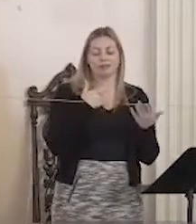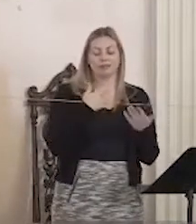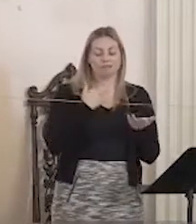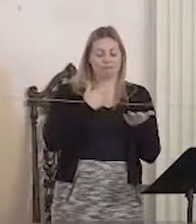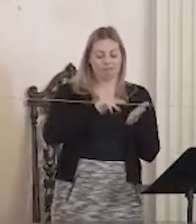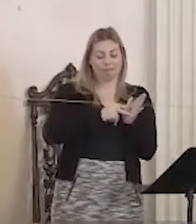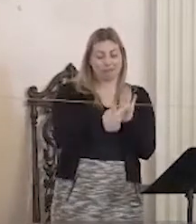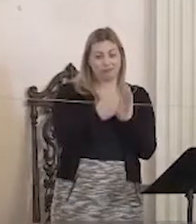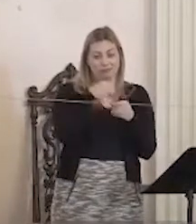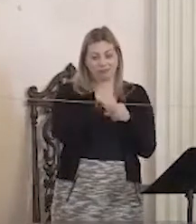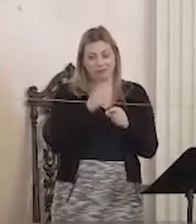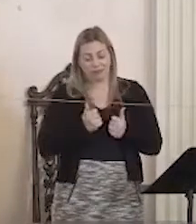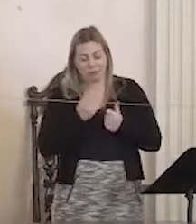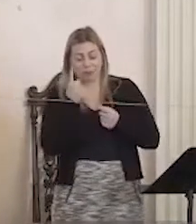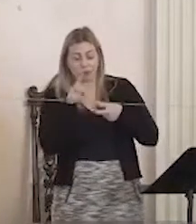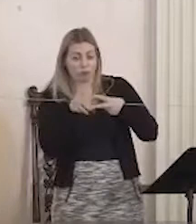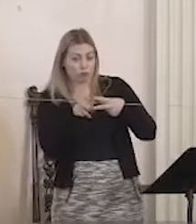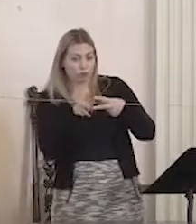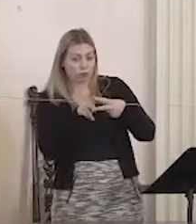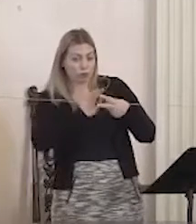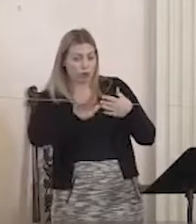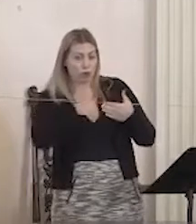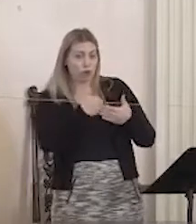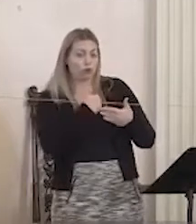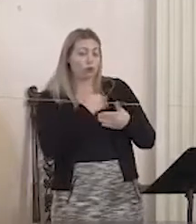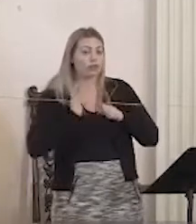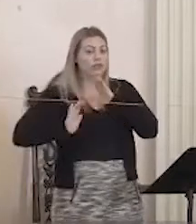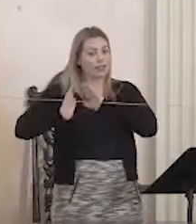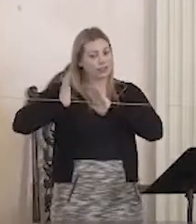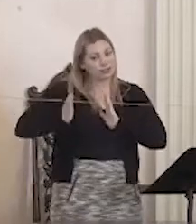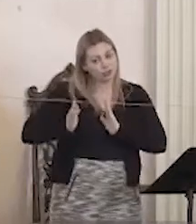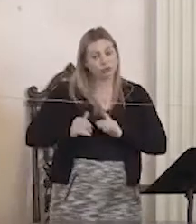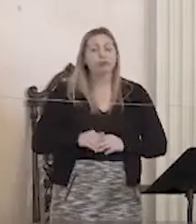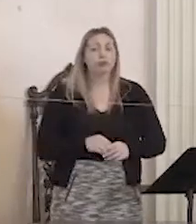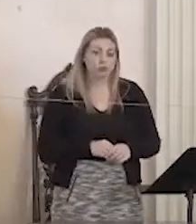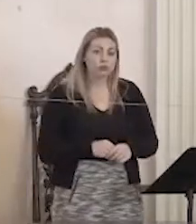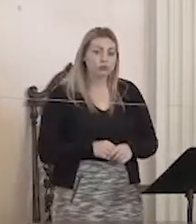in the lives of these two All Souls ancestors.